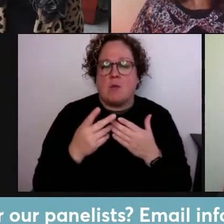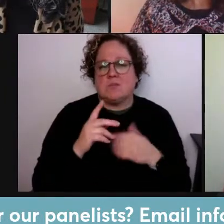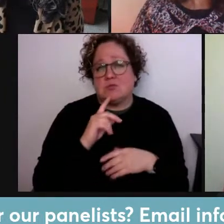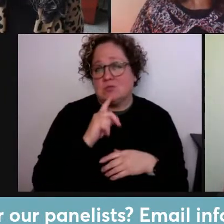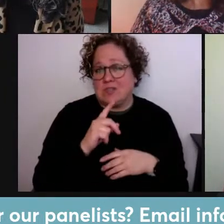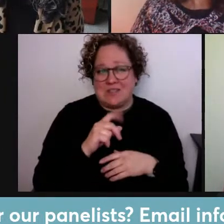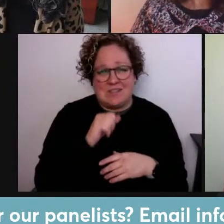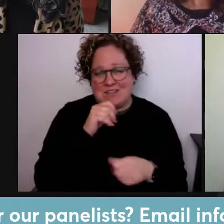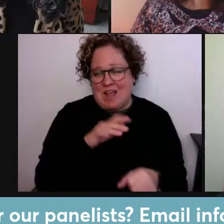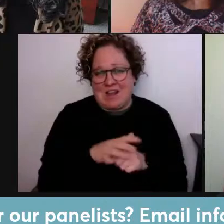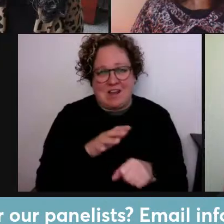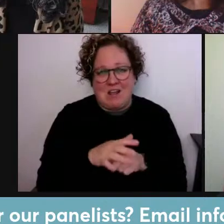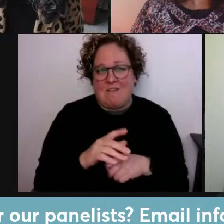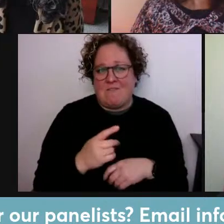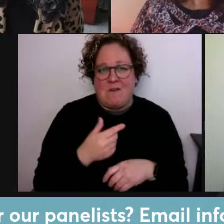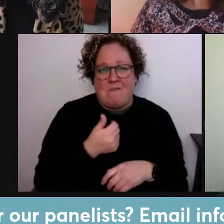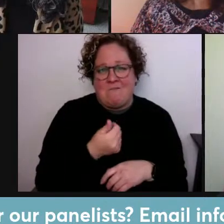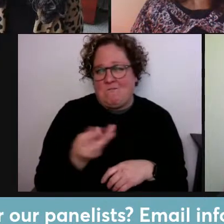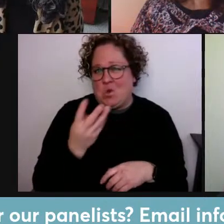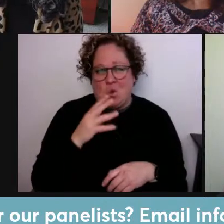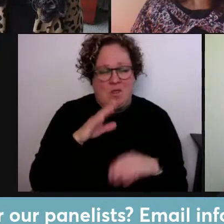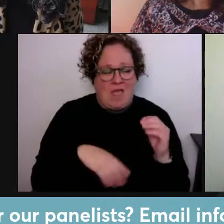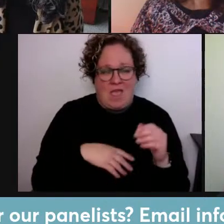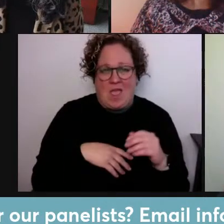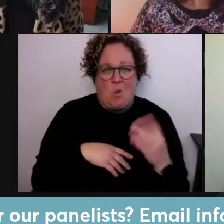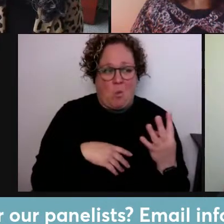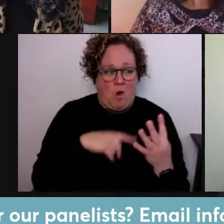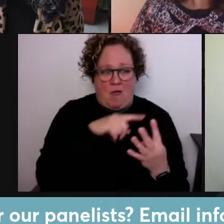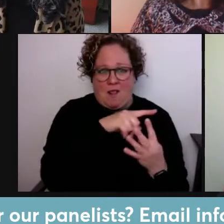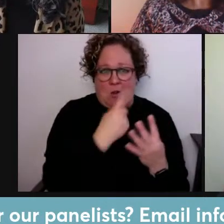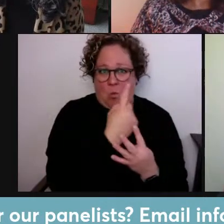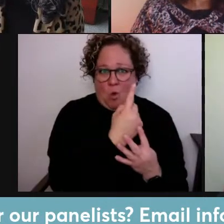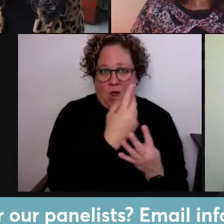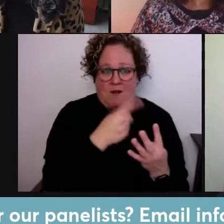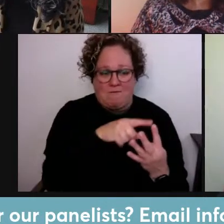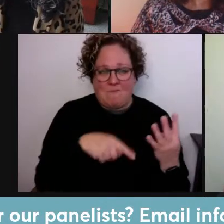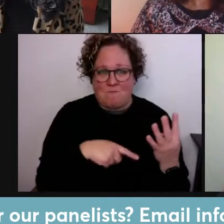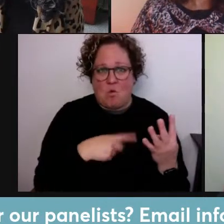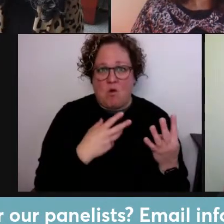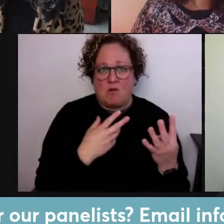than one in four families who are eligible for some type of housing assistance